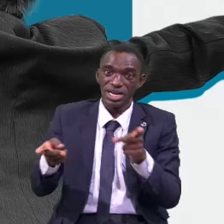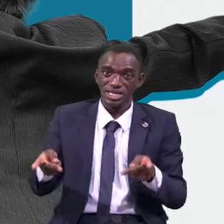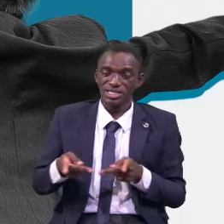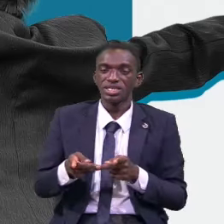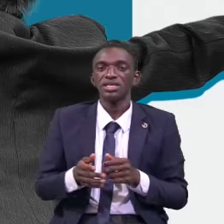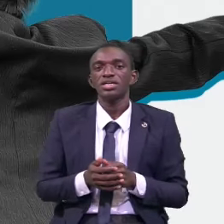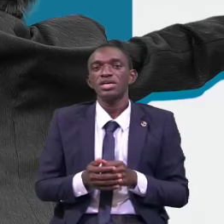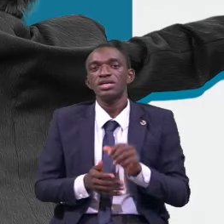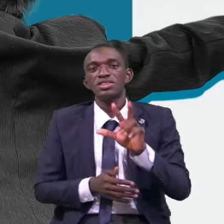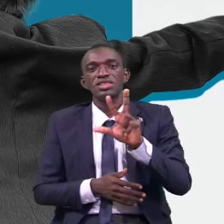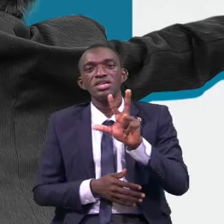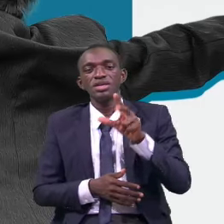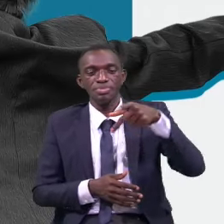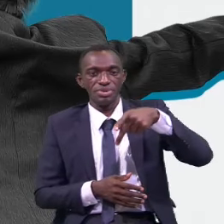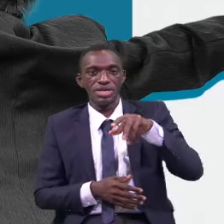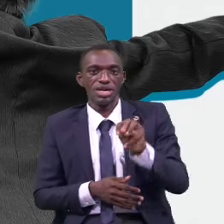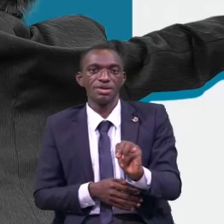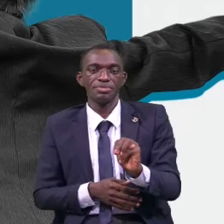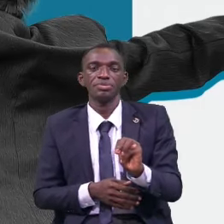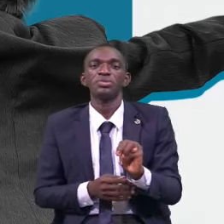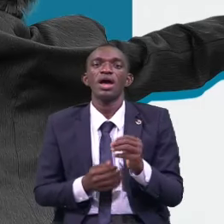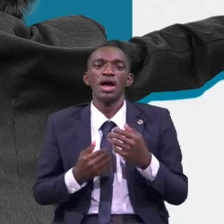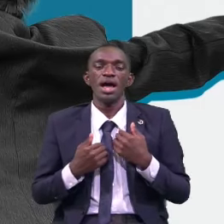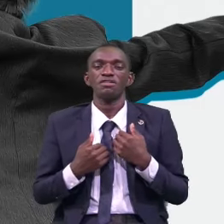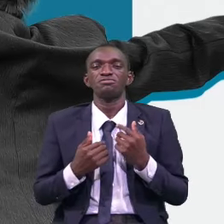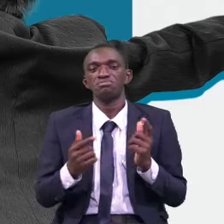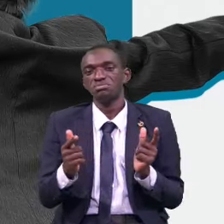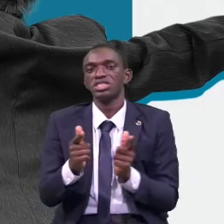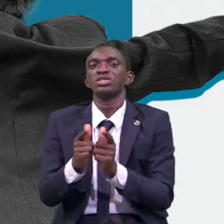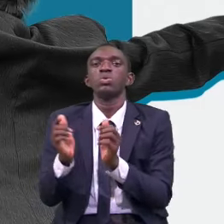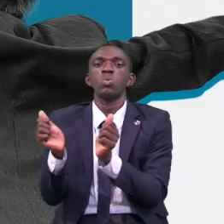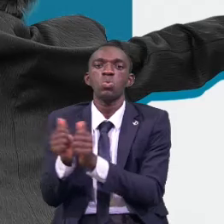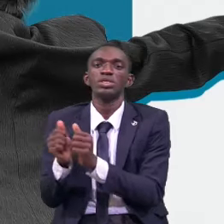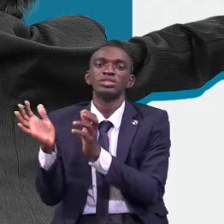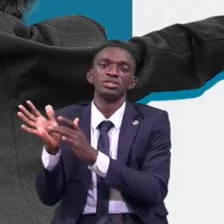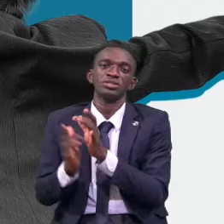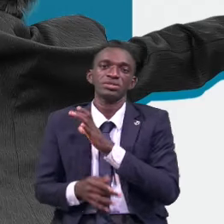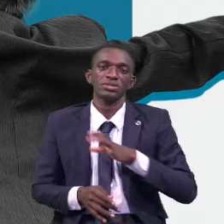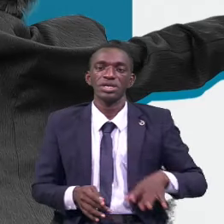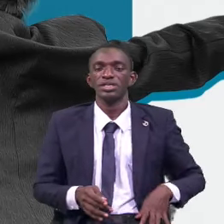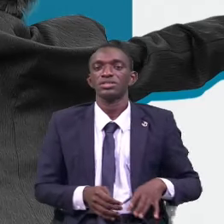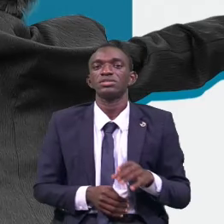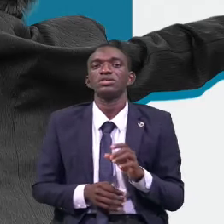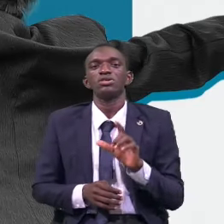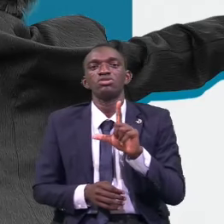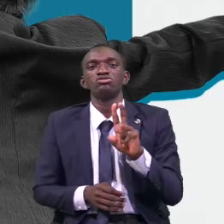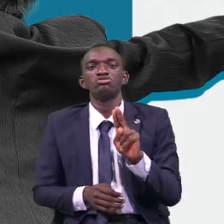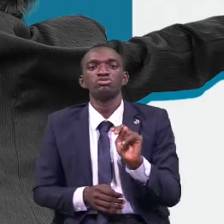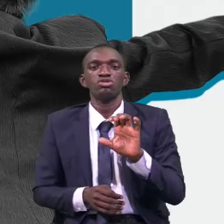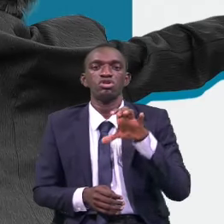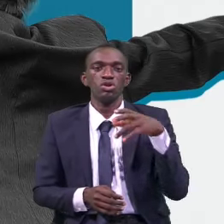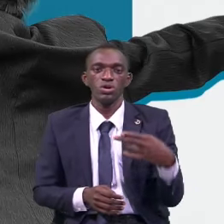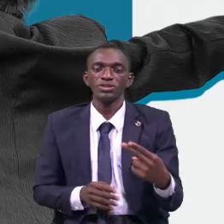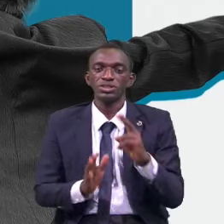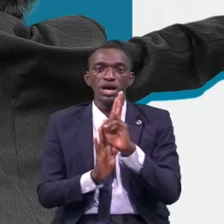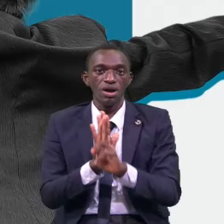3 p.m., you have the lunch hour. The lunch hour with Jesus. Don't miss it,